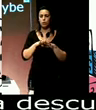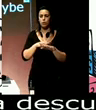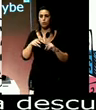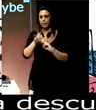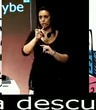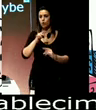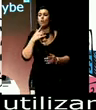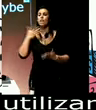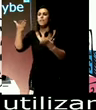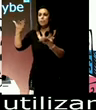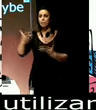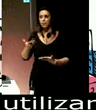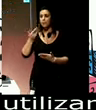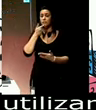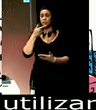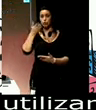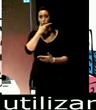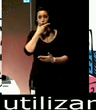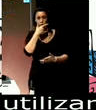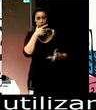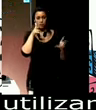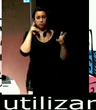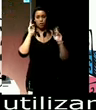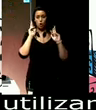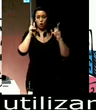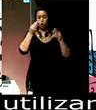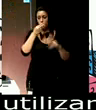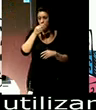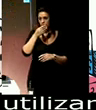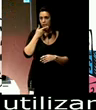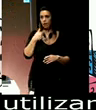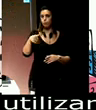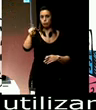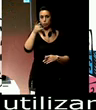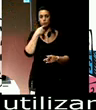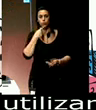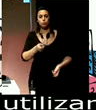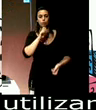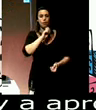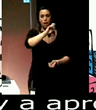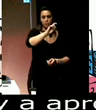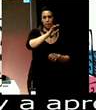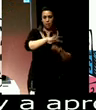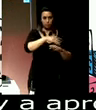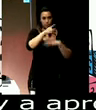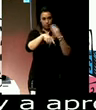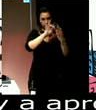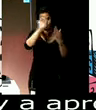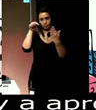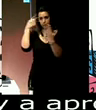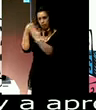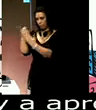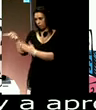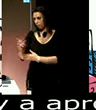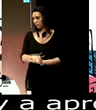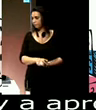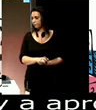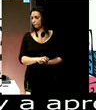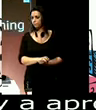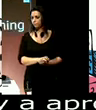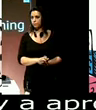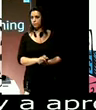invite you to know I invite you, because if you know some accessible establishments, I invite you